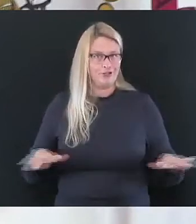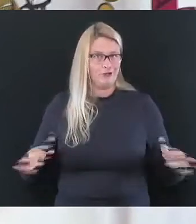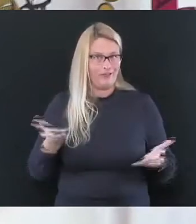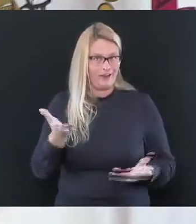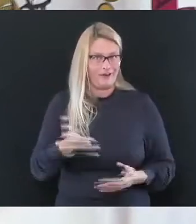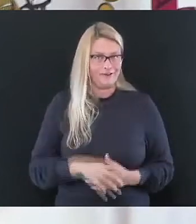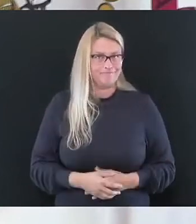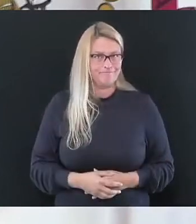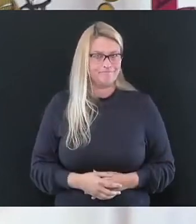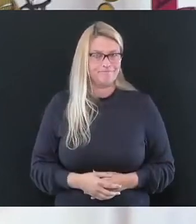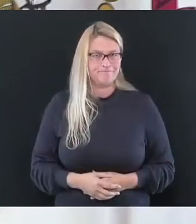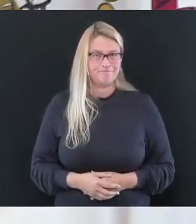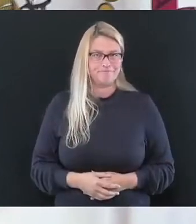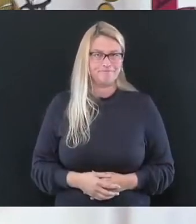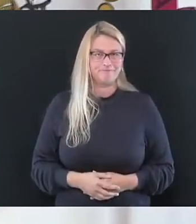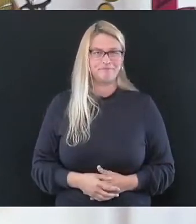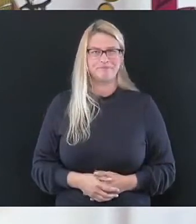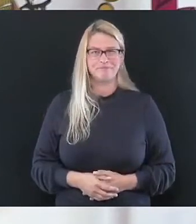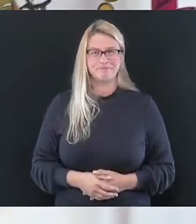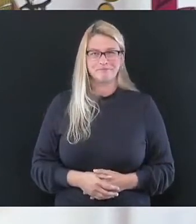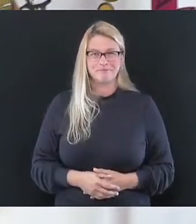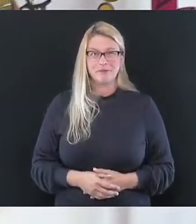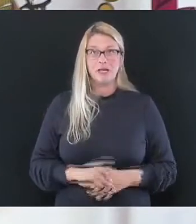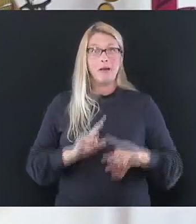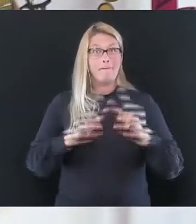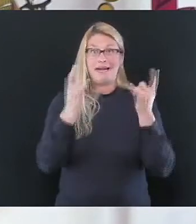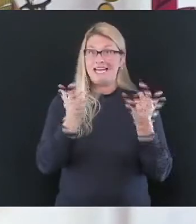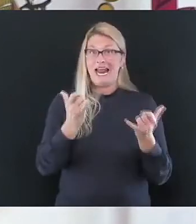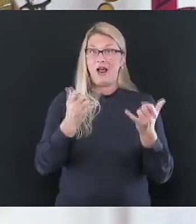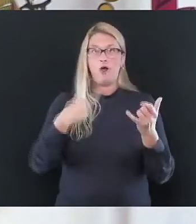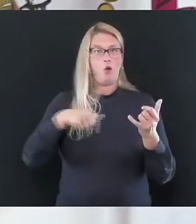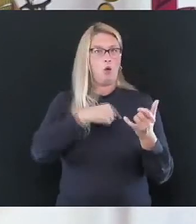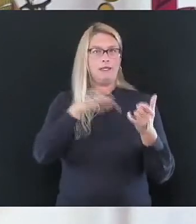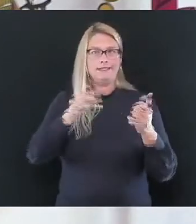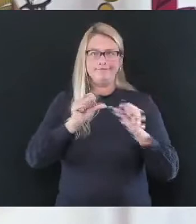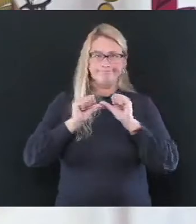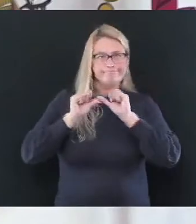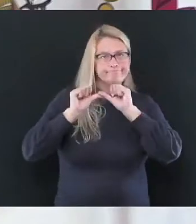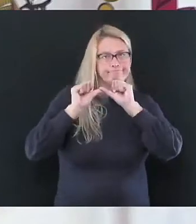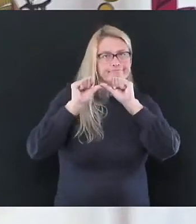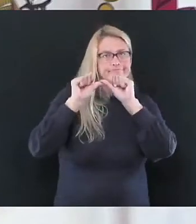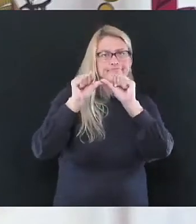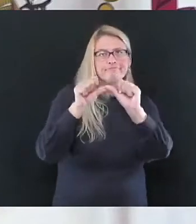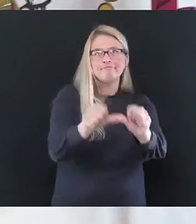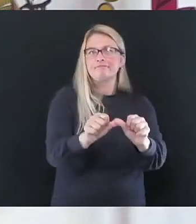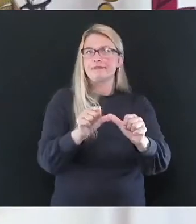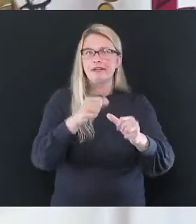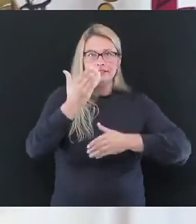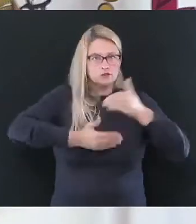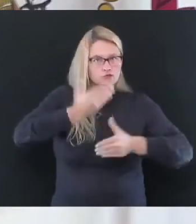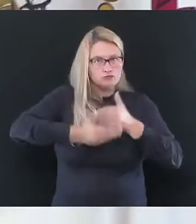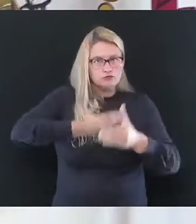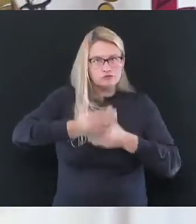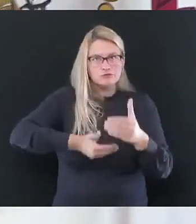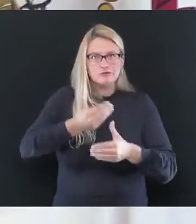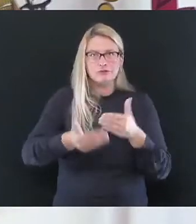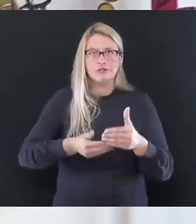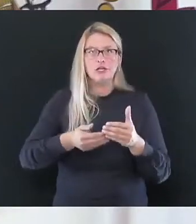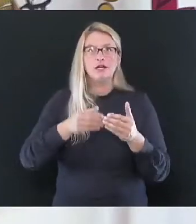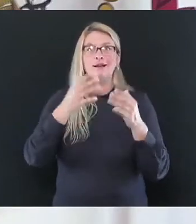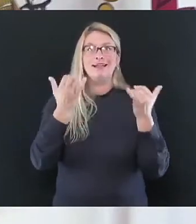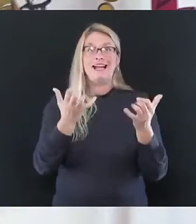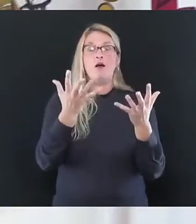all that being said, we need to just keep up and keep up and keep up until we come to a situation to where we have